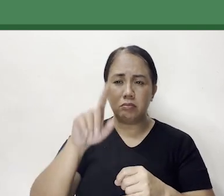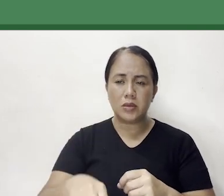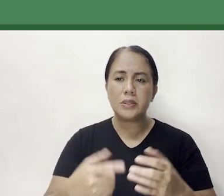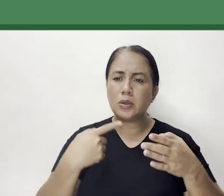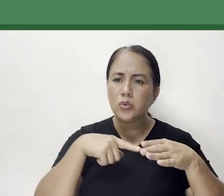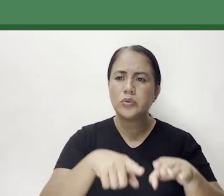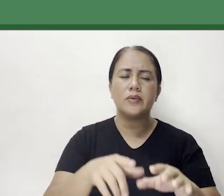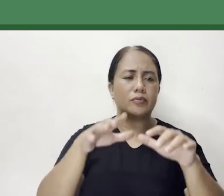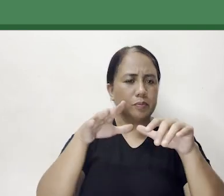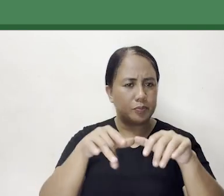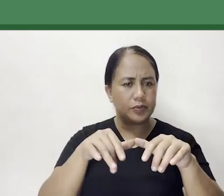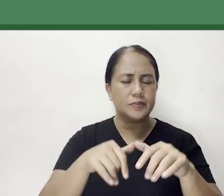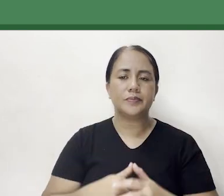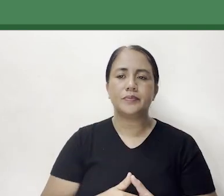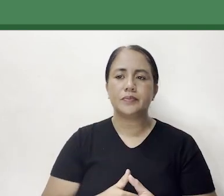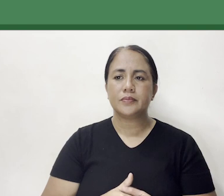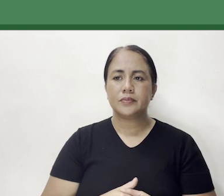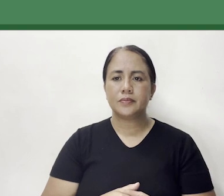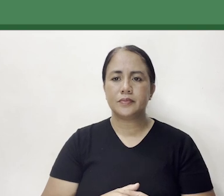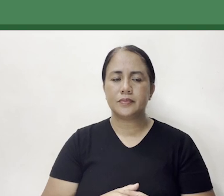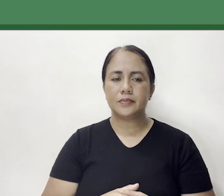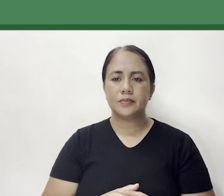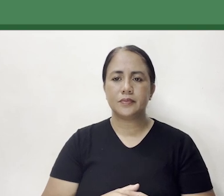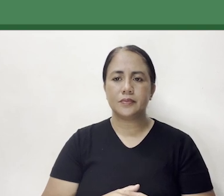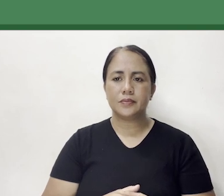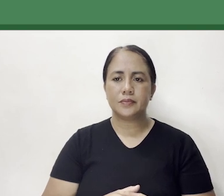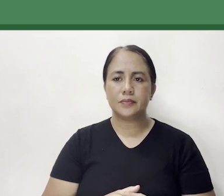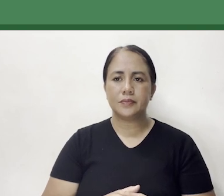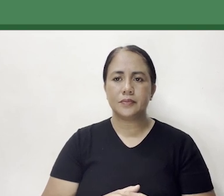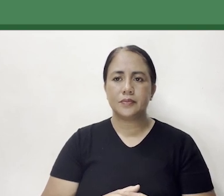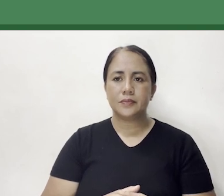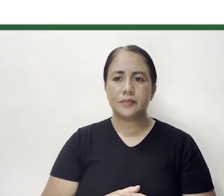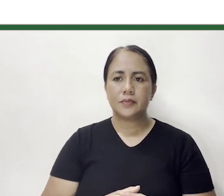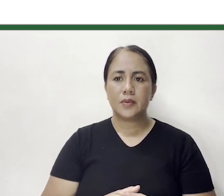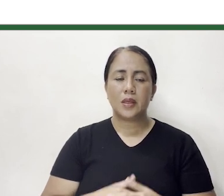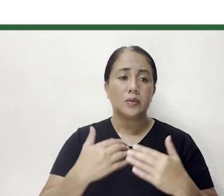and programs must be inclusive of persons with disabilities.